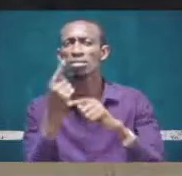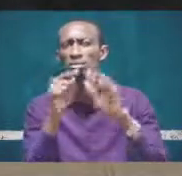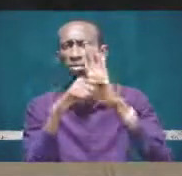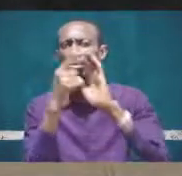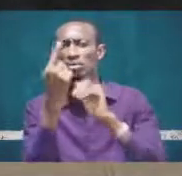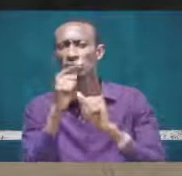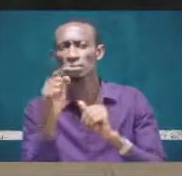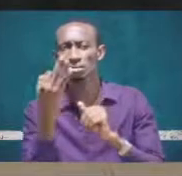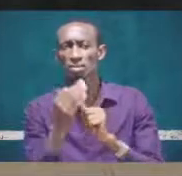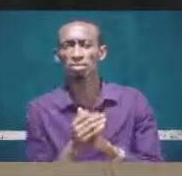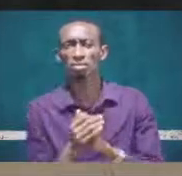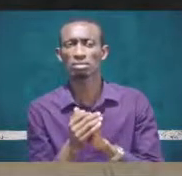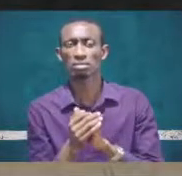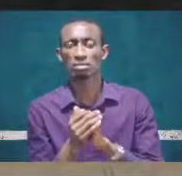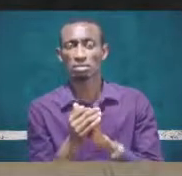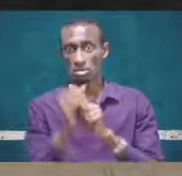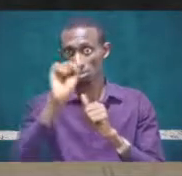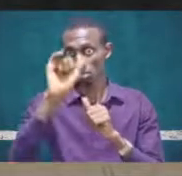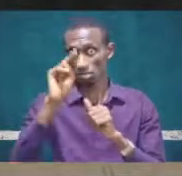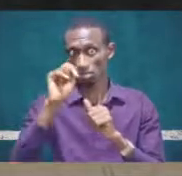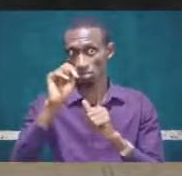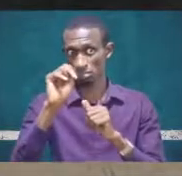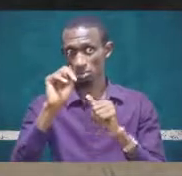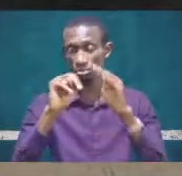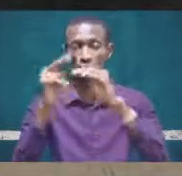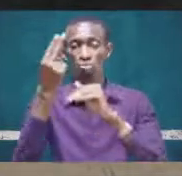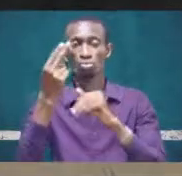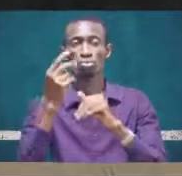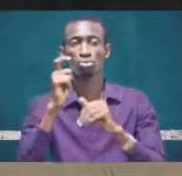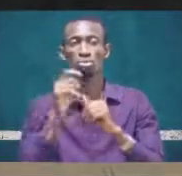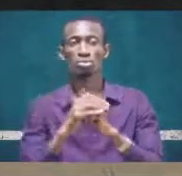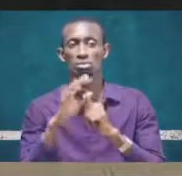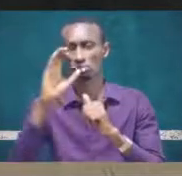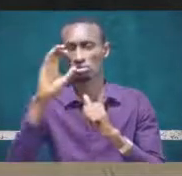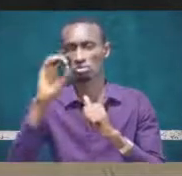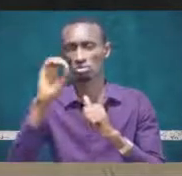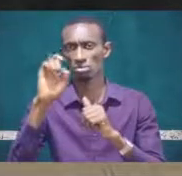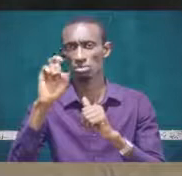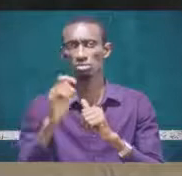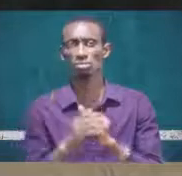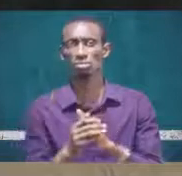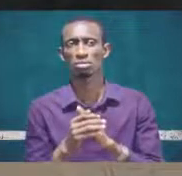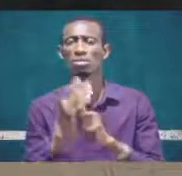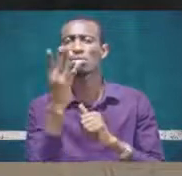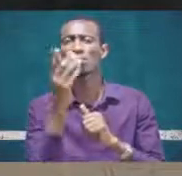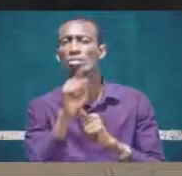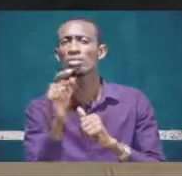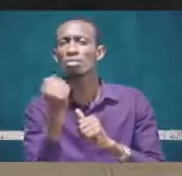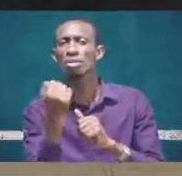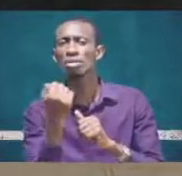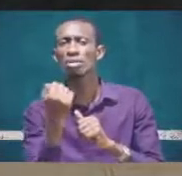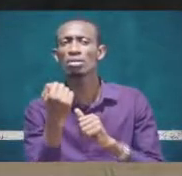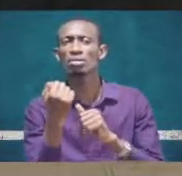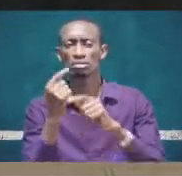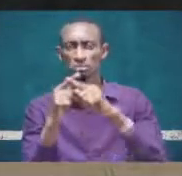3. Then sine squared x cosine x. 4 divided by 5 times 2 divided